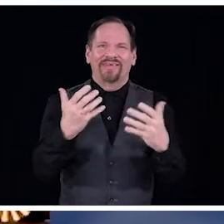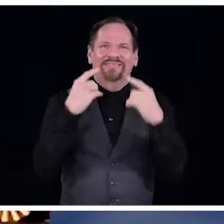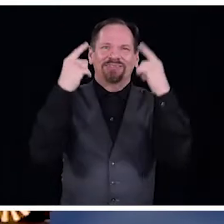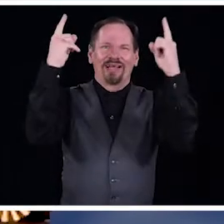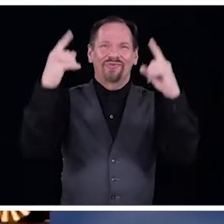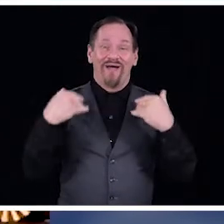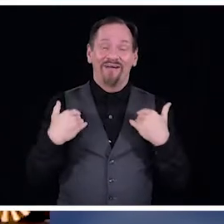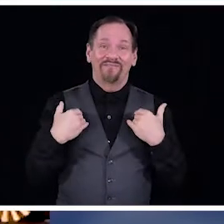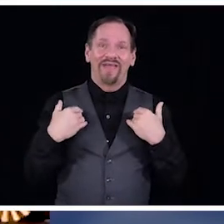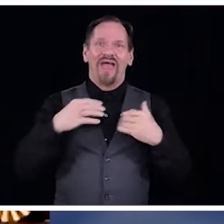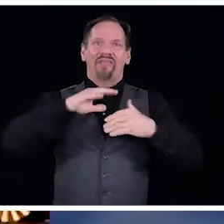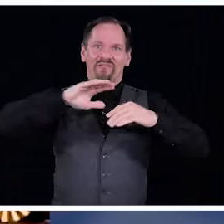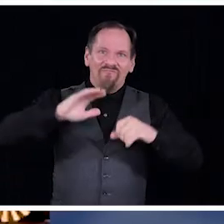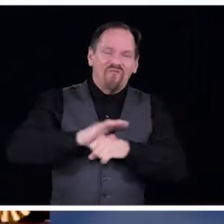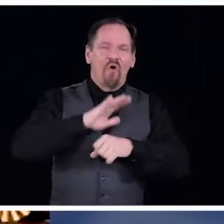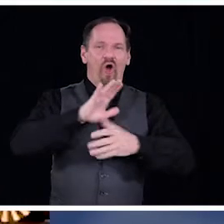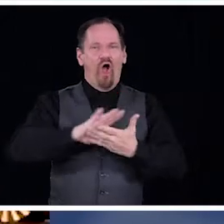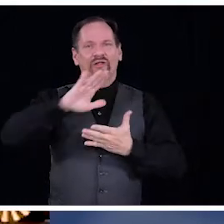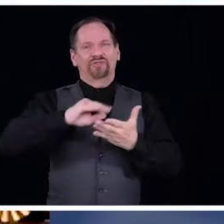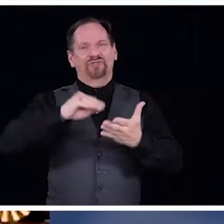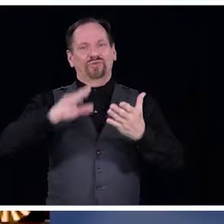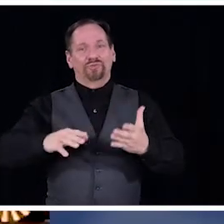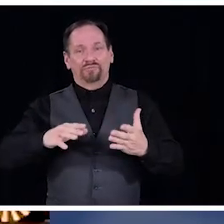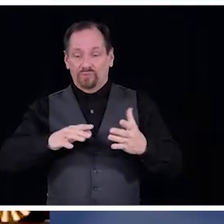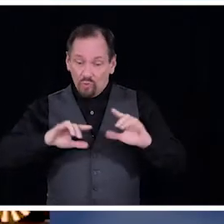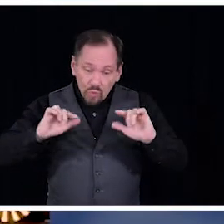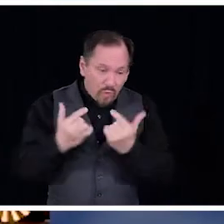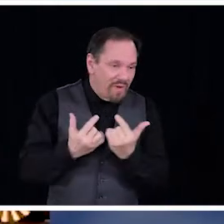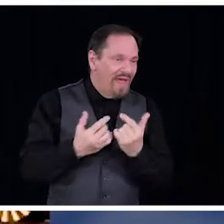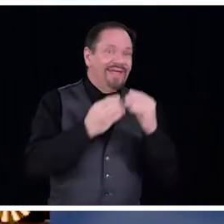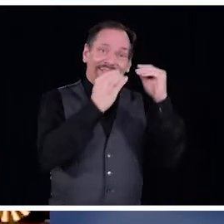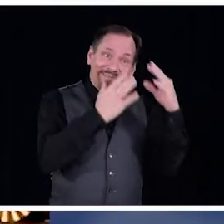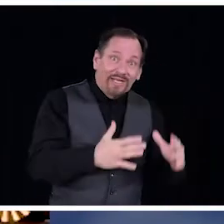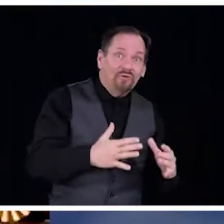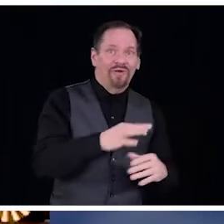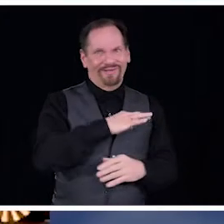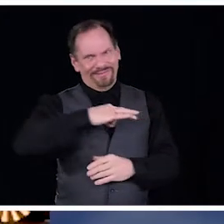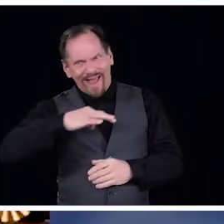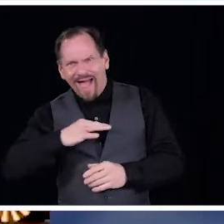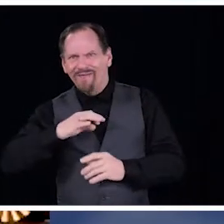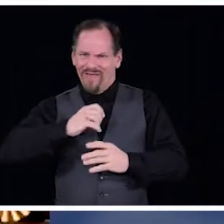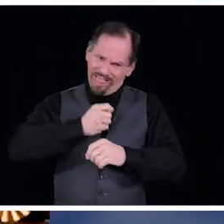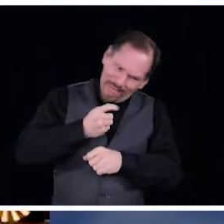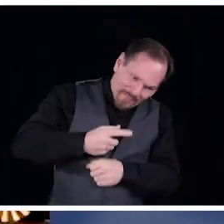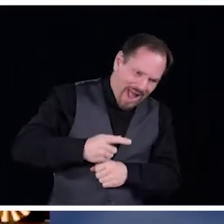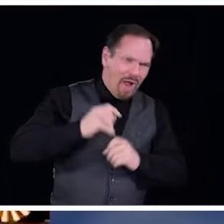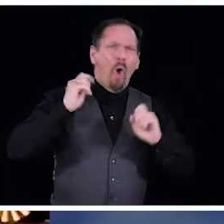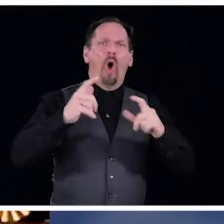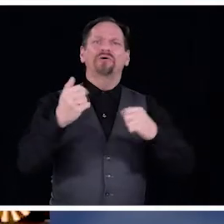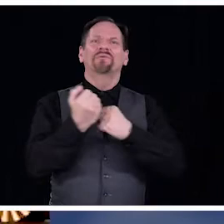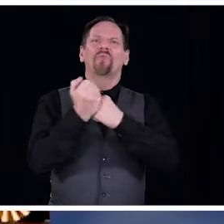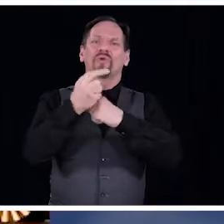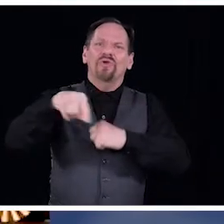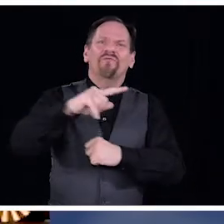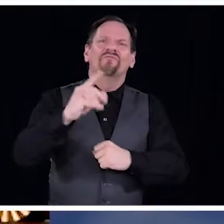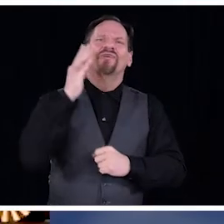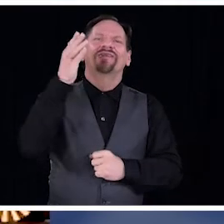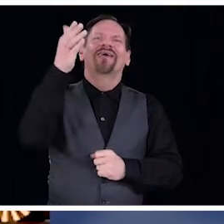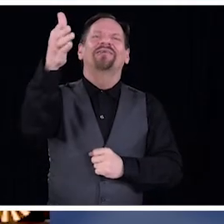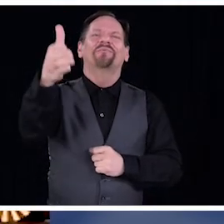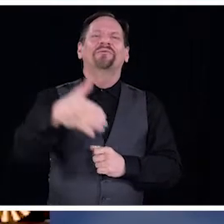Peabody family, faculty, colleagues, alumni, stand ready to support your next steps. Good luck, and